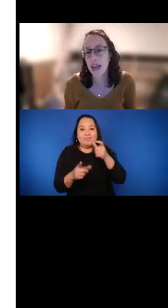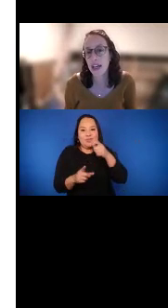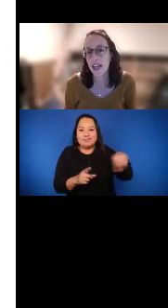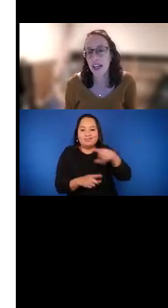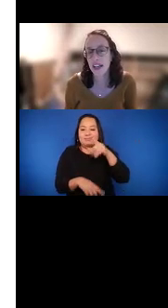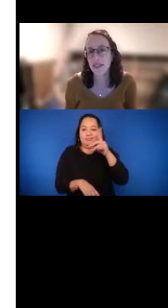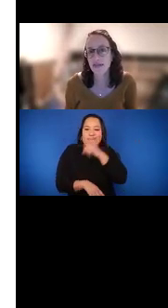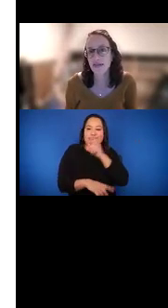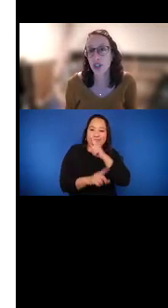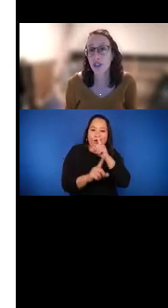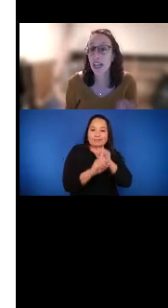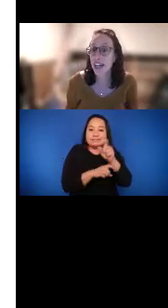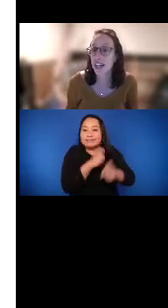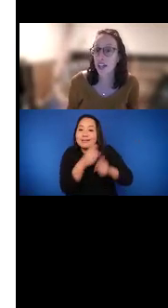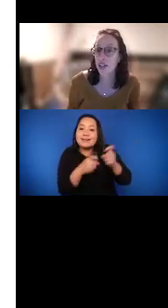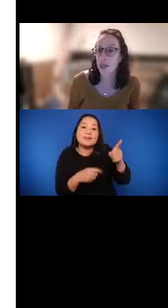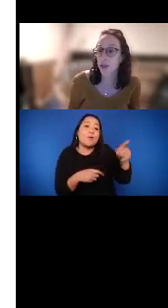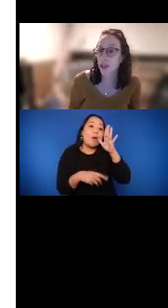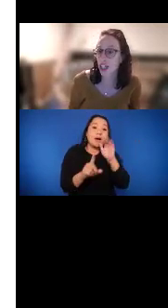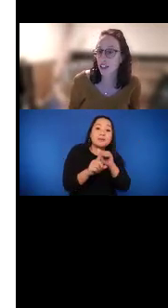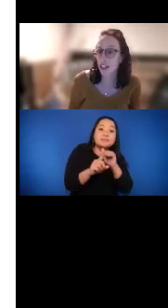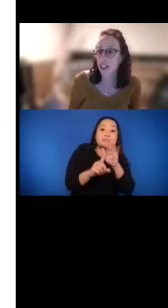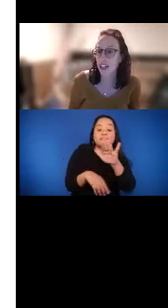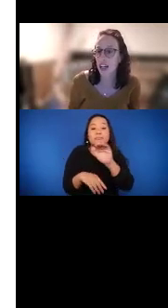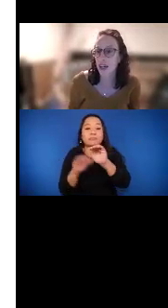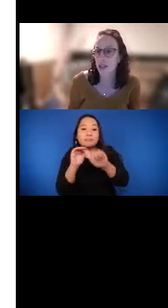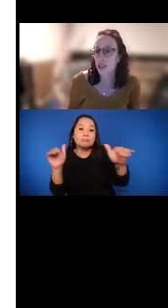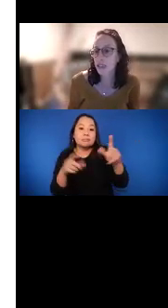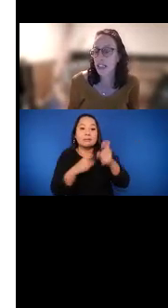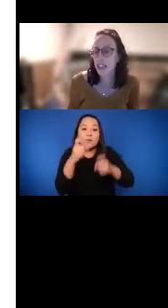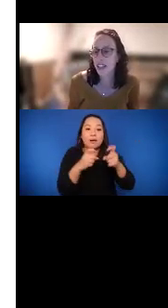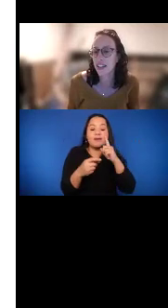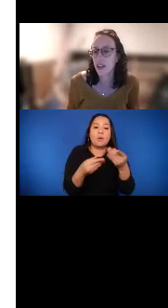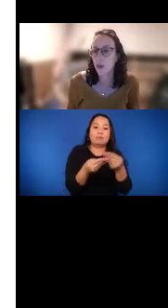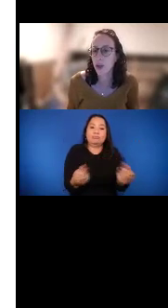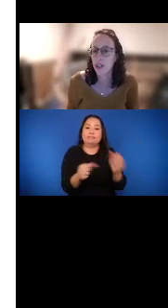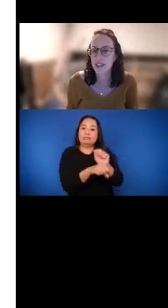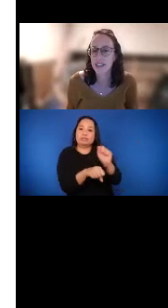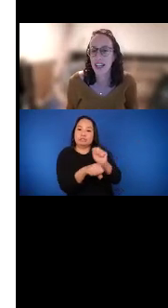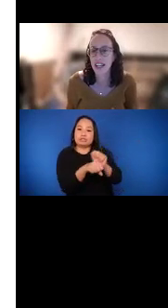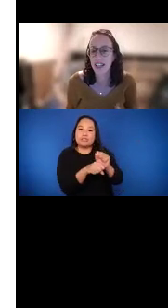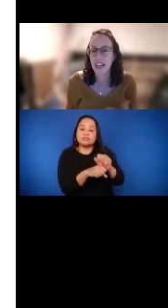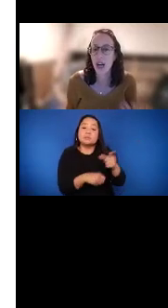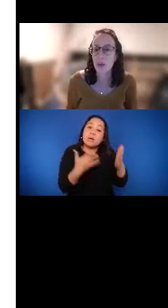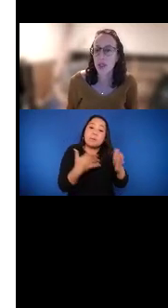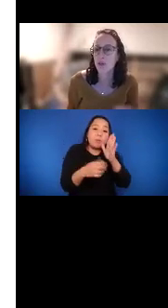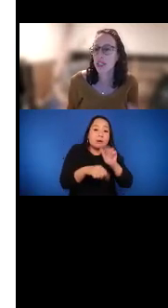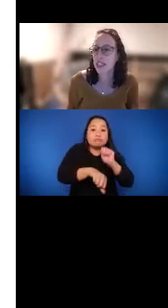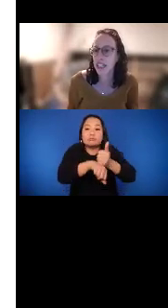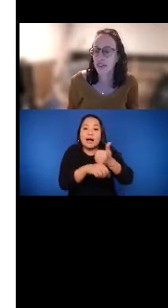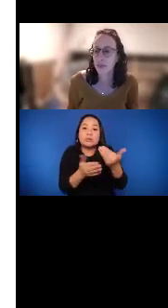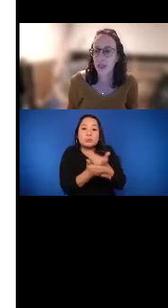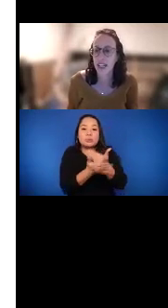They may create a new charity using words like help